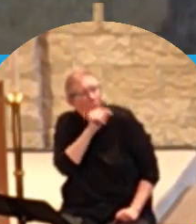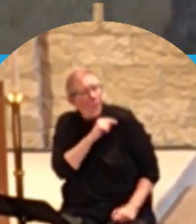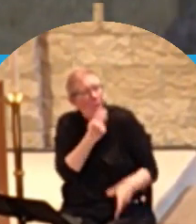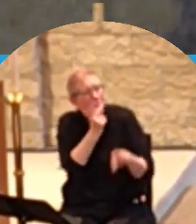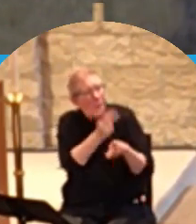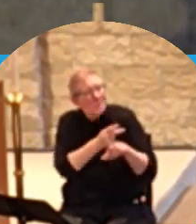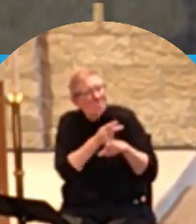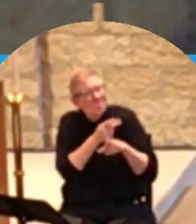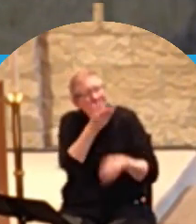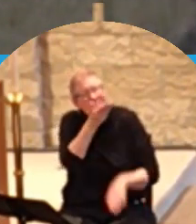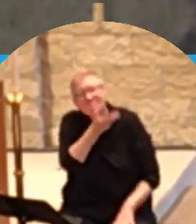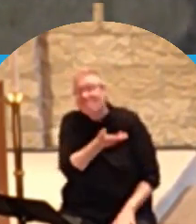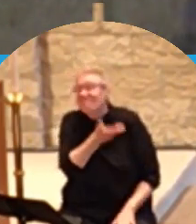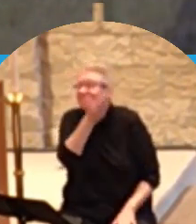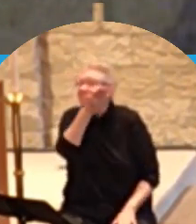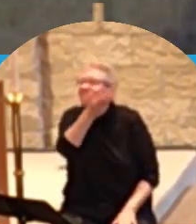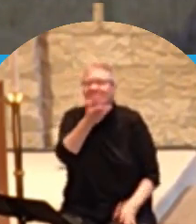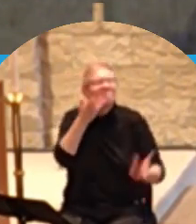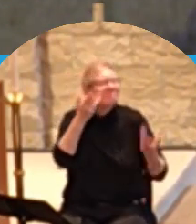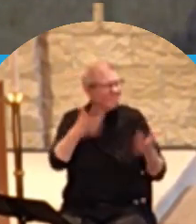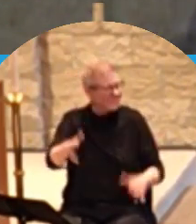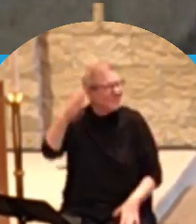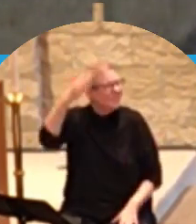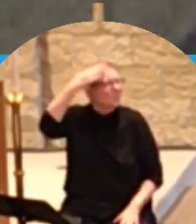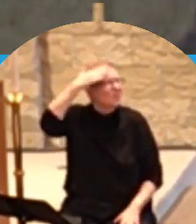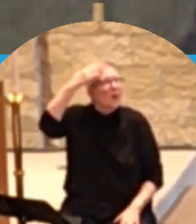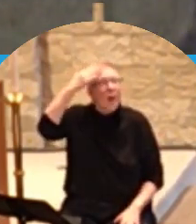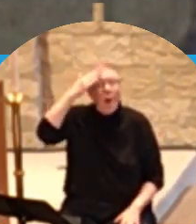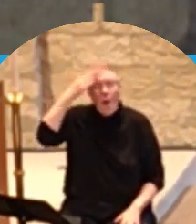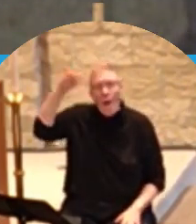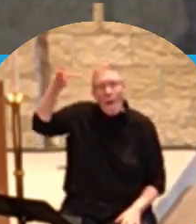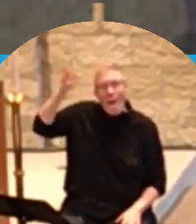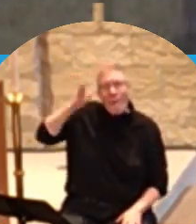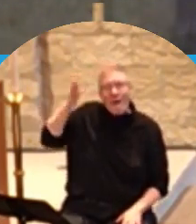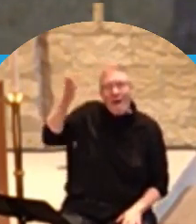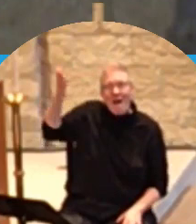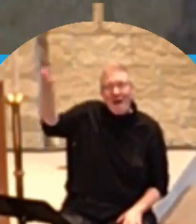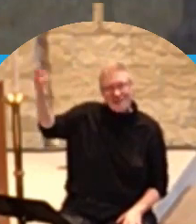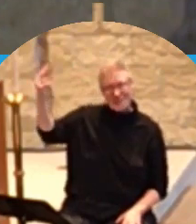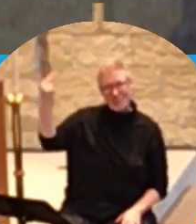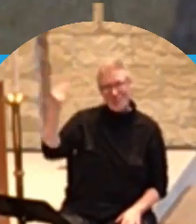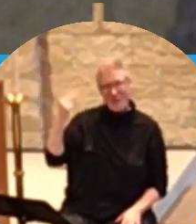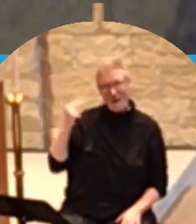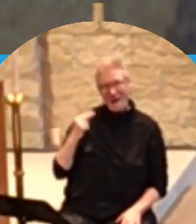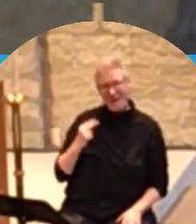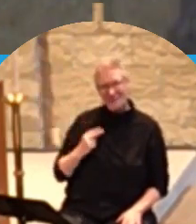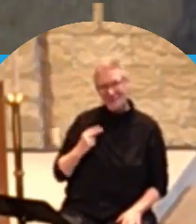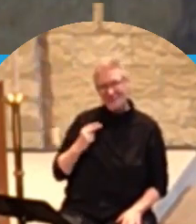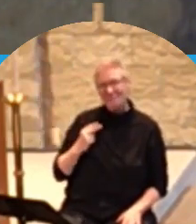sparrow, so I know that is watching.